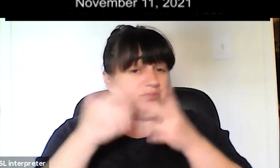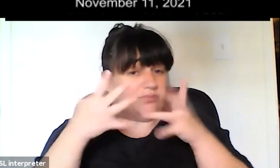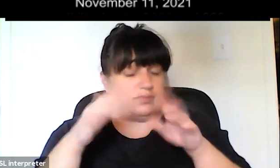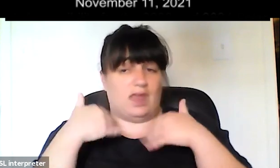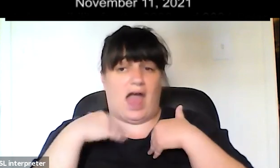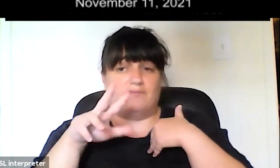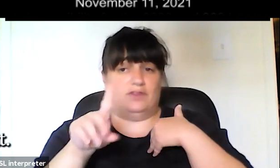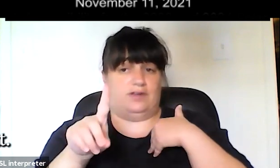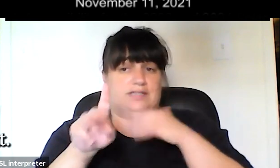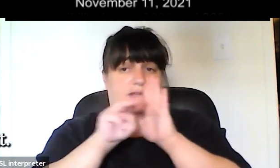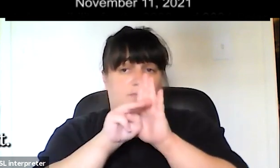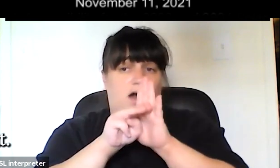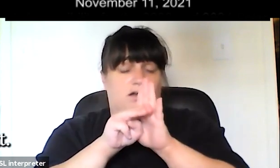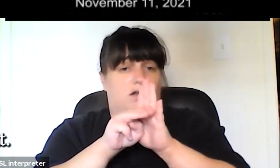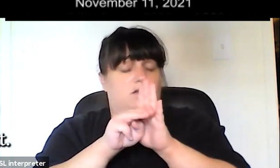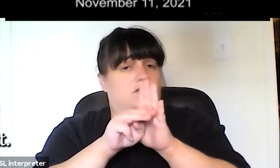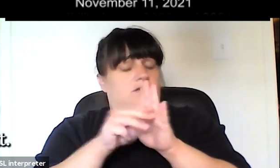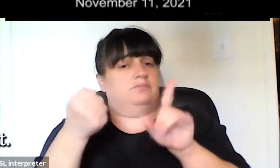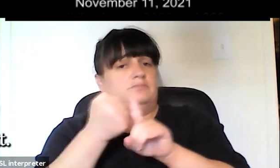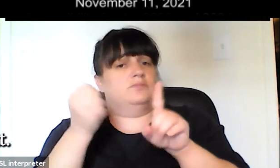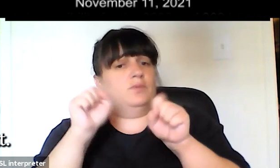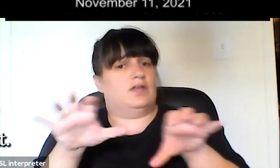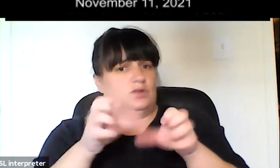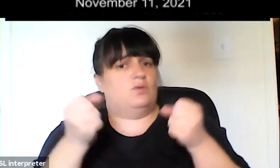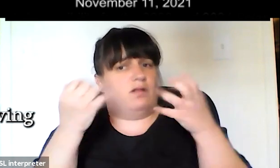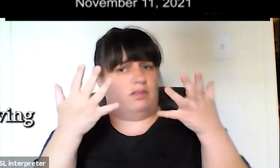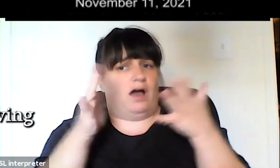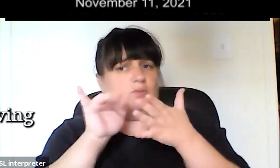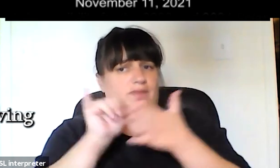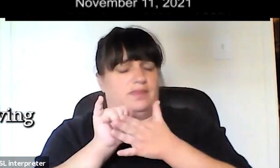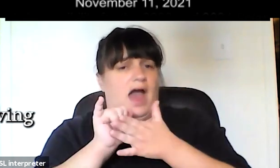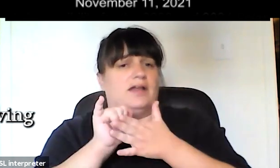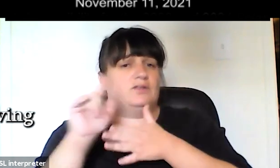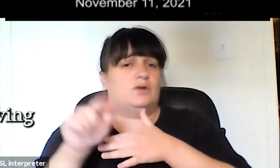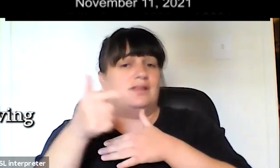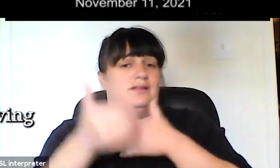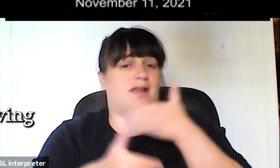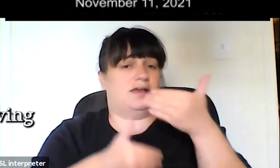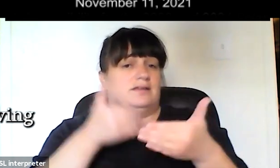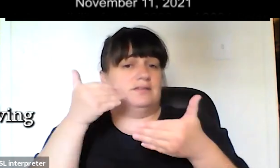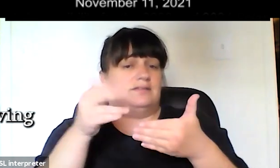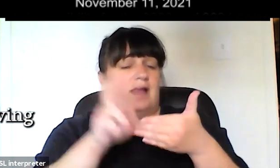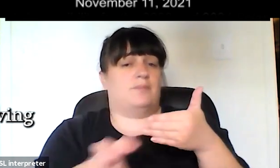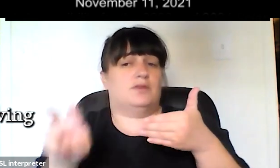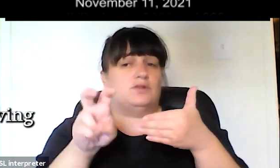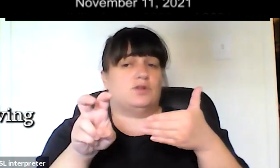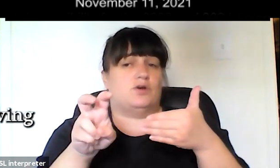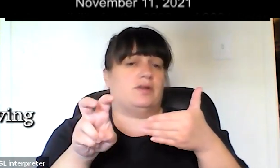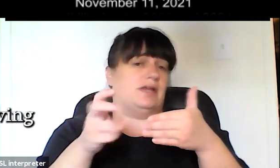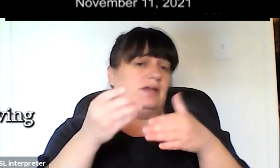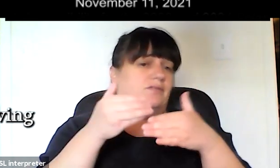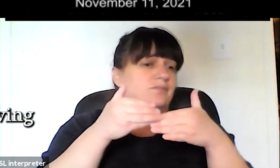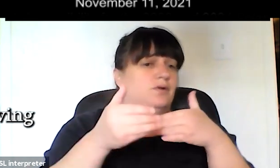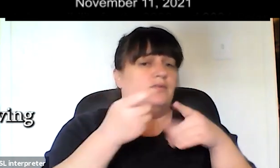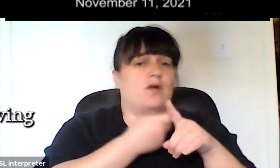3D model, it really occurred to me that we could do an awful lot with it. So our next step in that journey of moving from just a